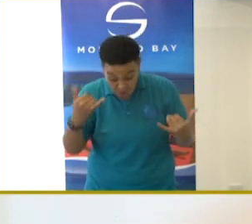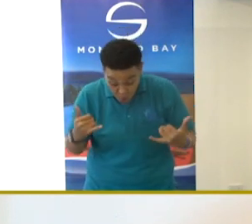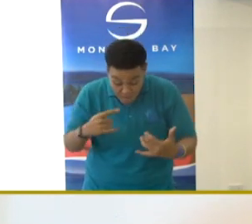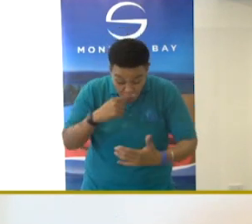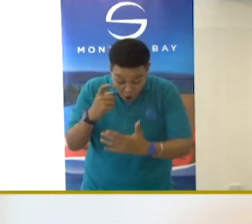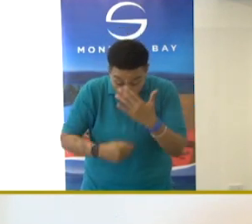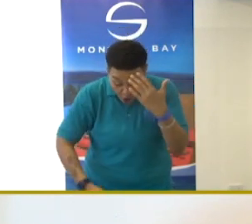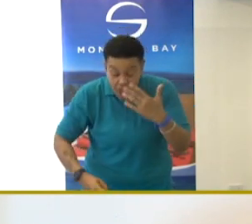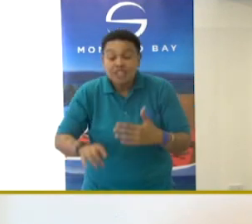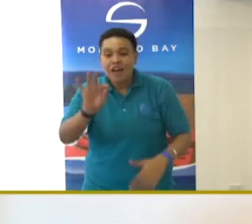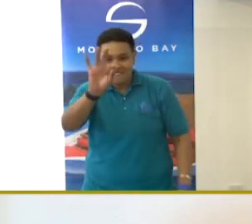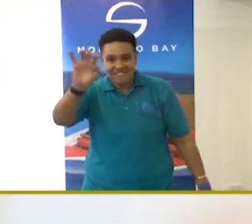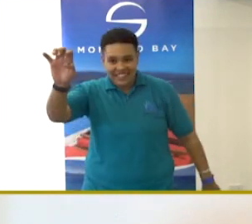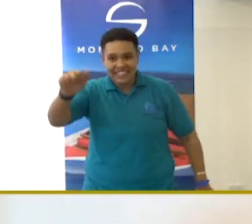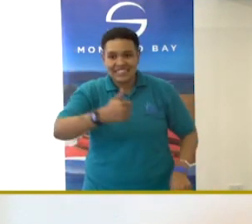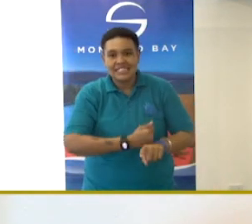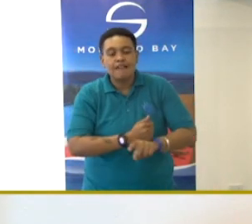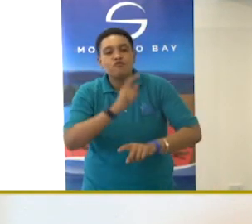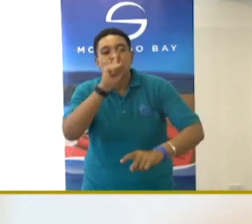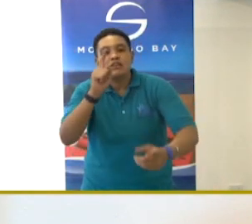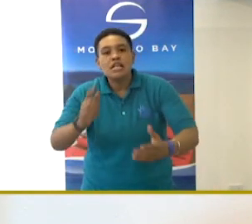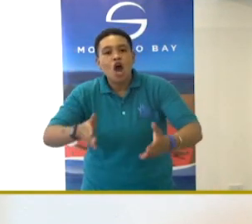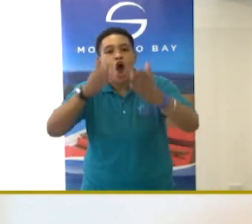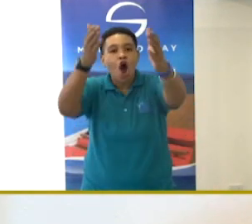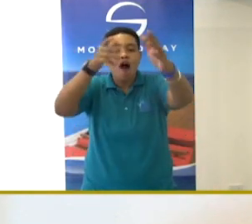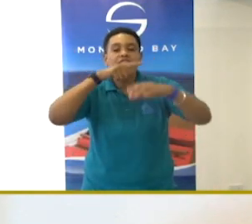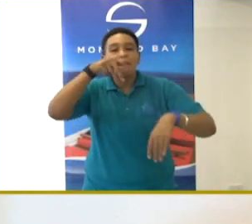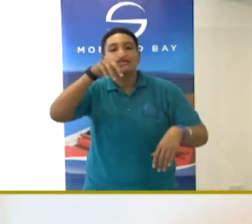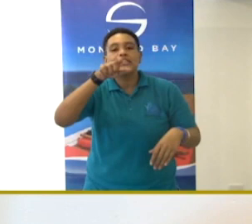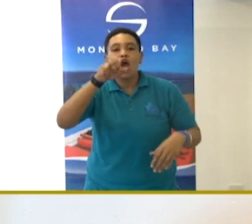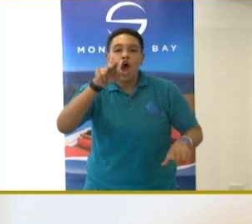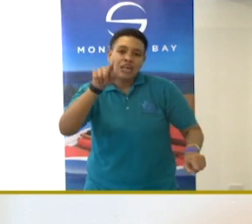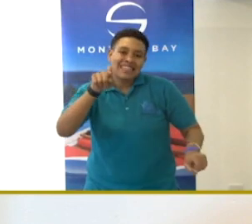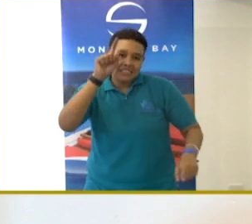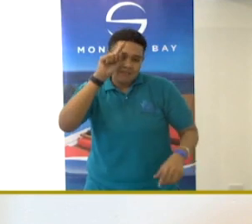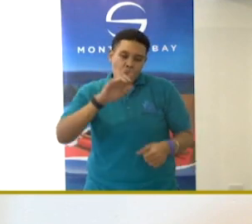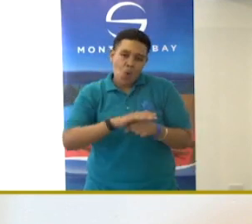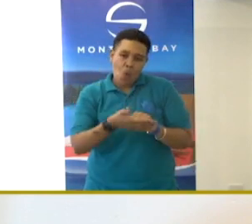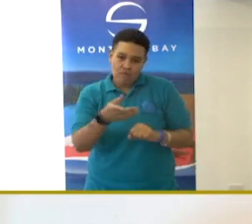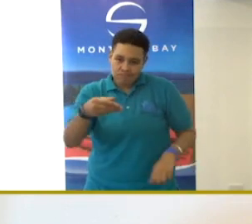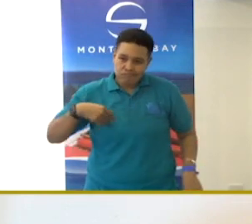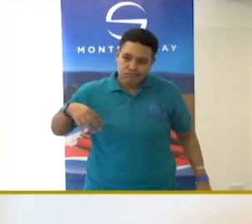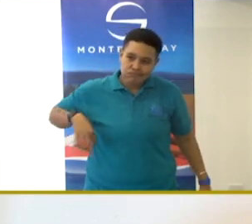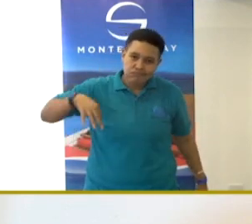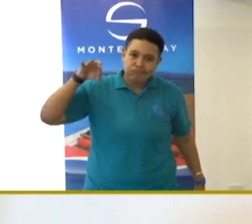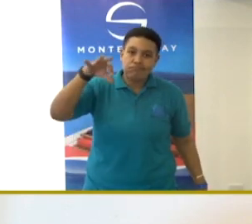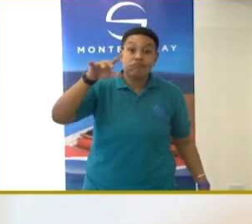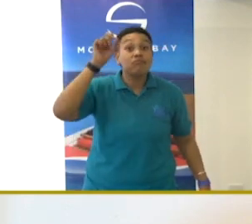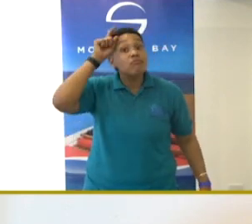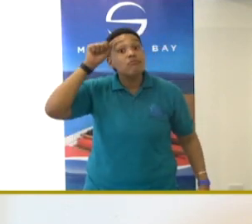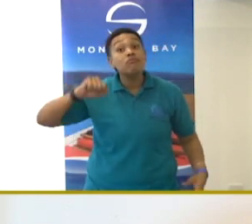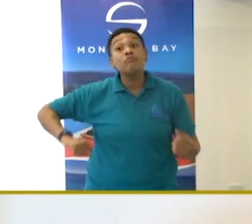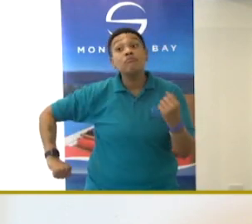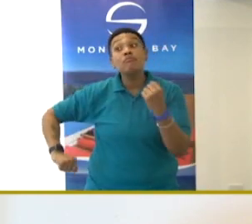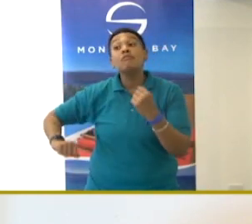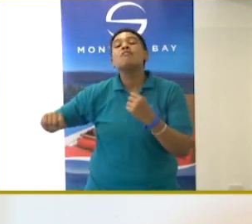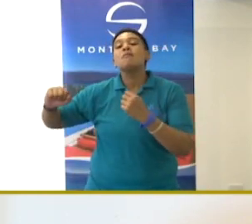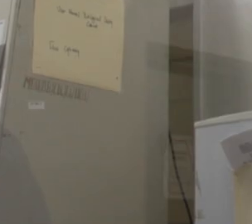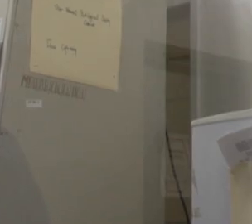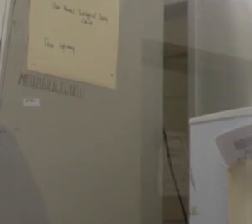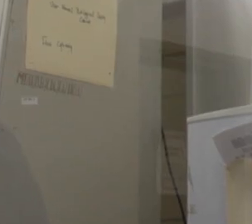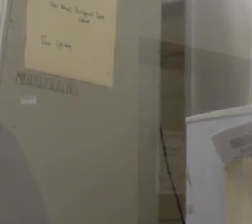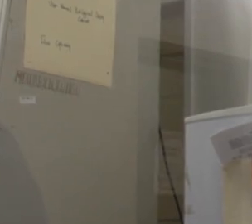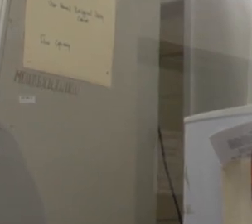or for a fee, to offer the PCR test for COVID with the sanctioning of the Ministry of Health and